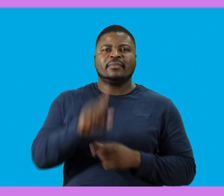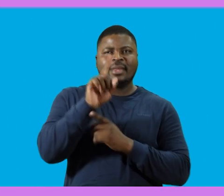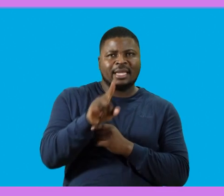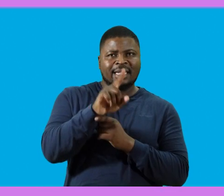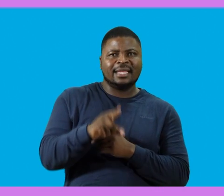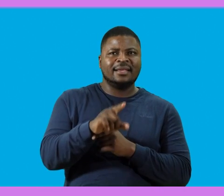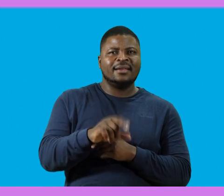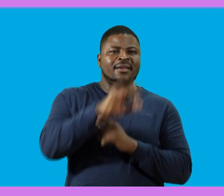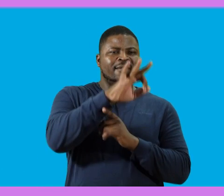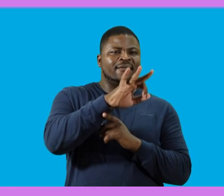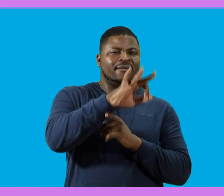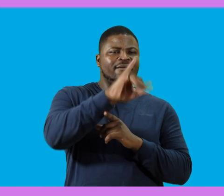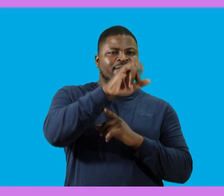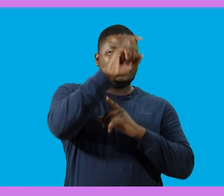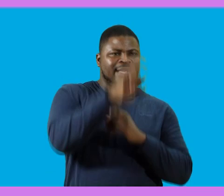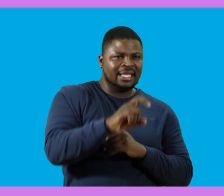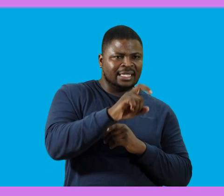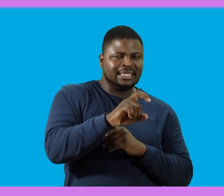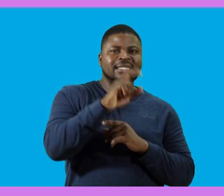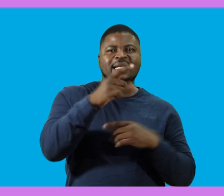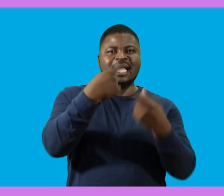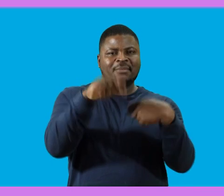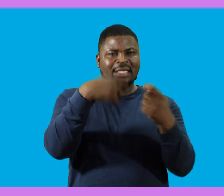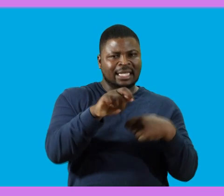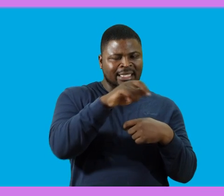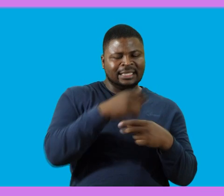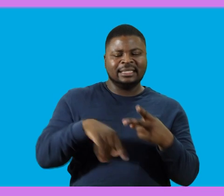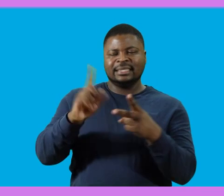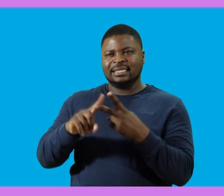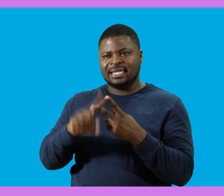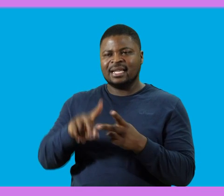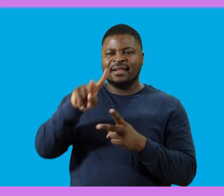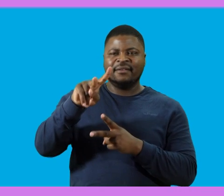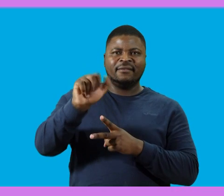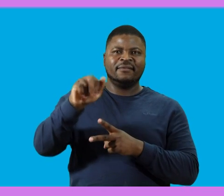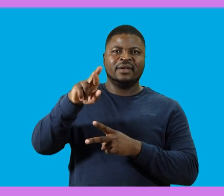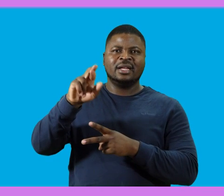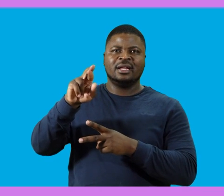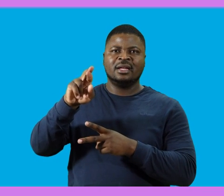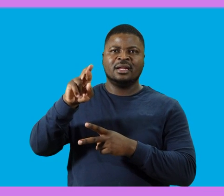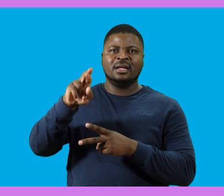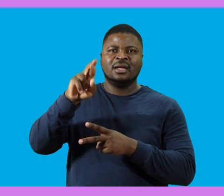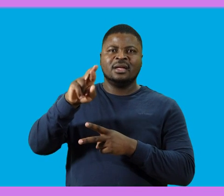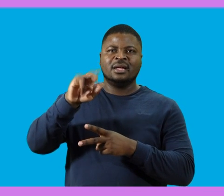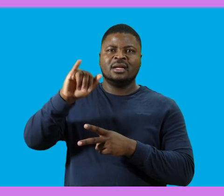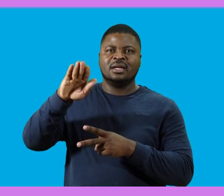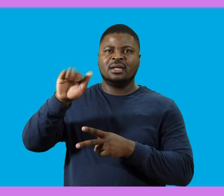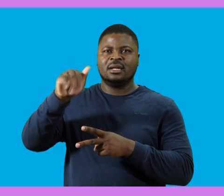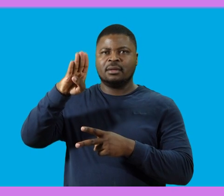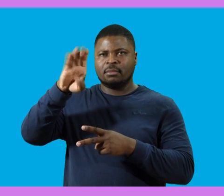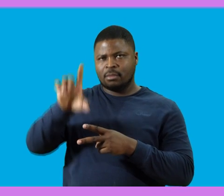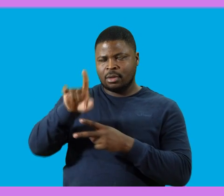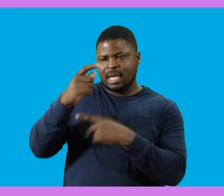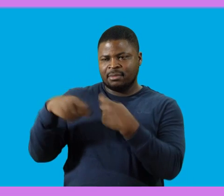fixed expenses and variable expenses? This is a very important question. Look at the question. What is the